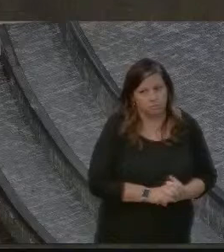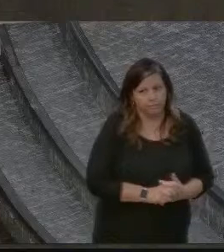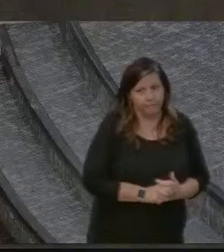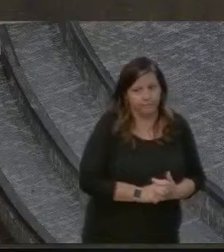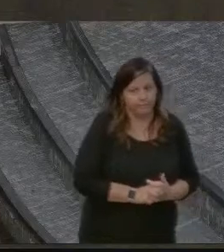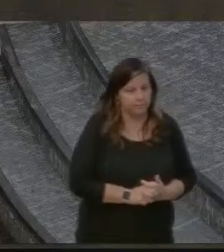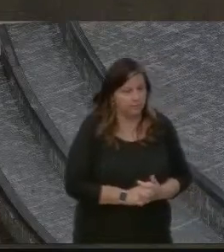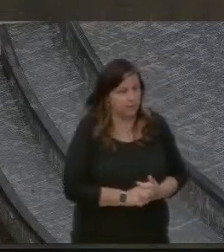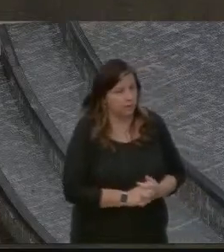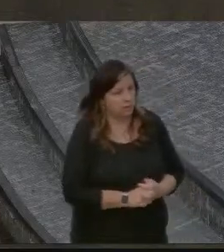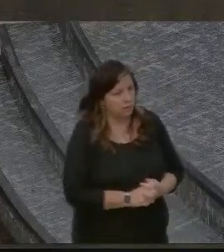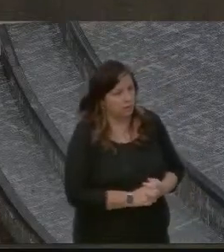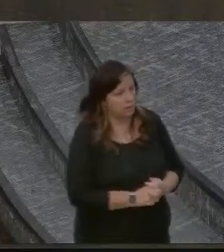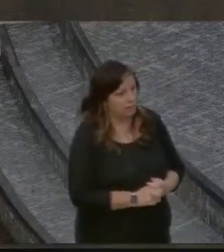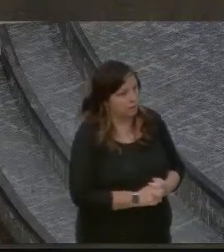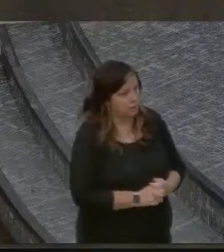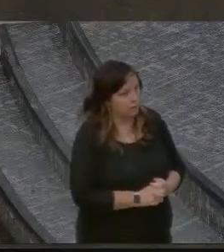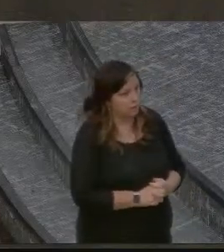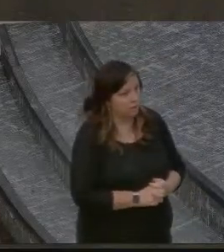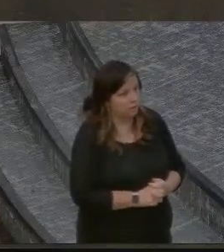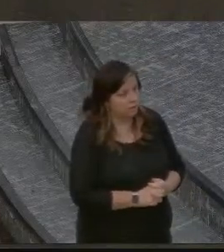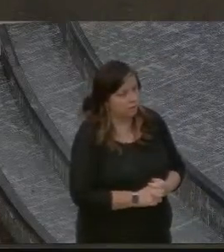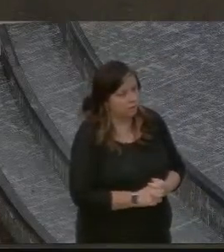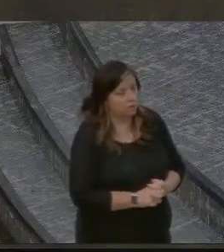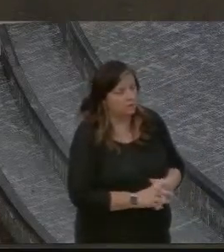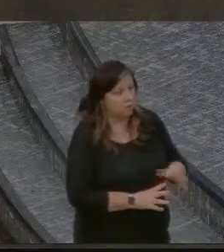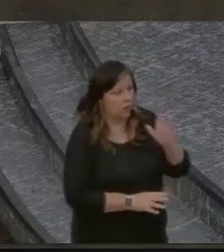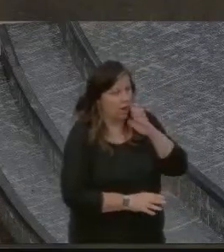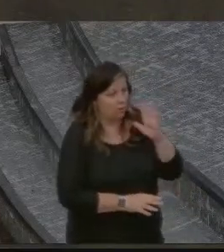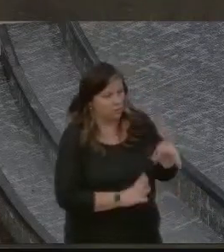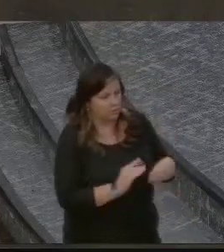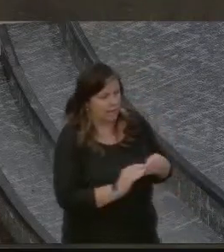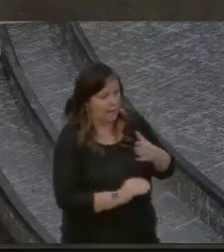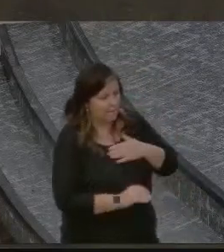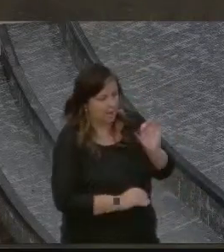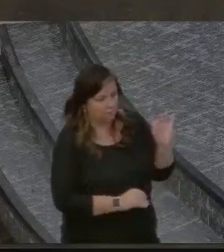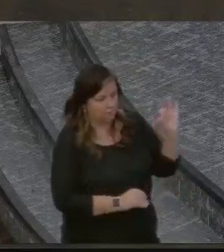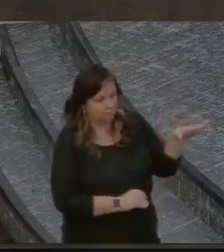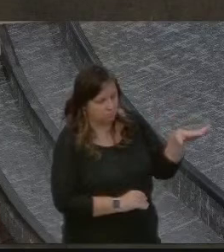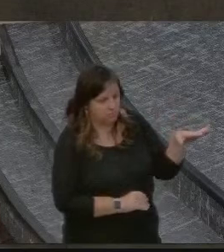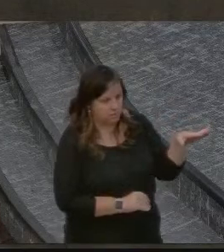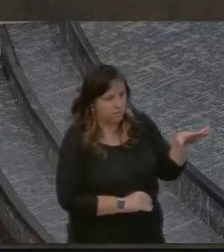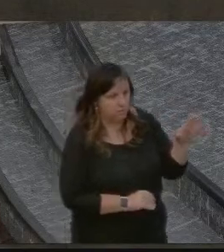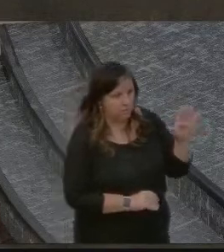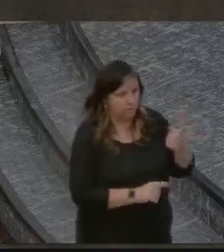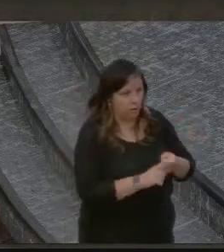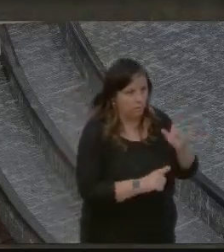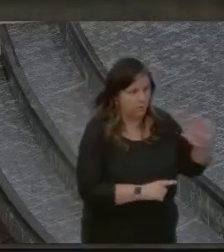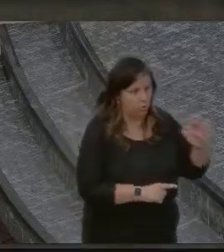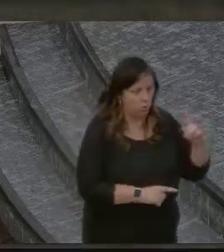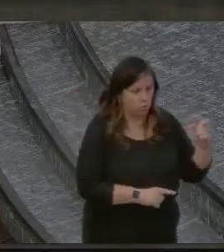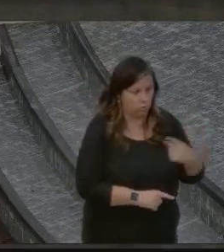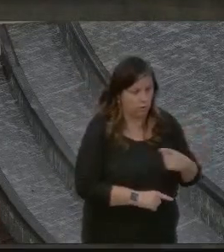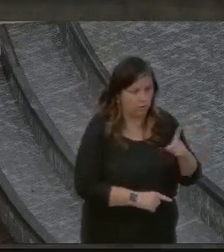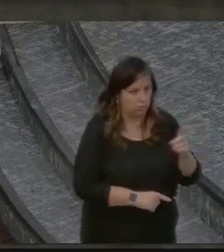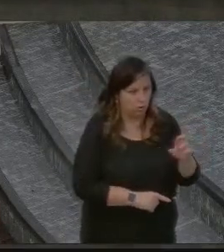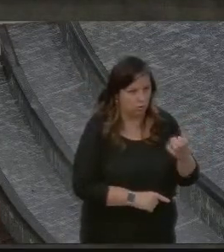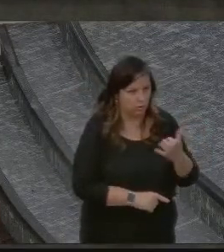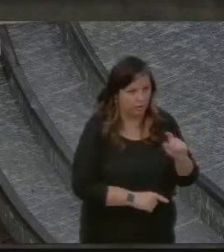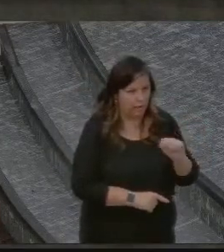So I'll probably share my 2 cents on that question, Dr. Gant. I think